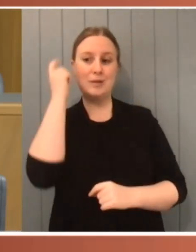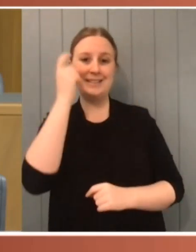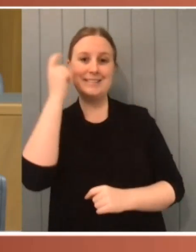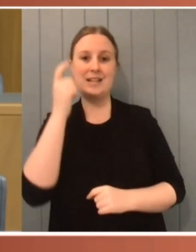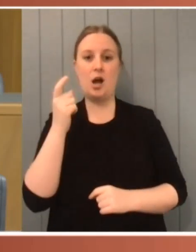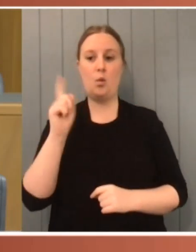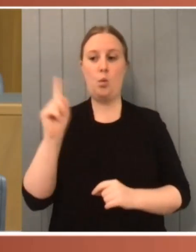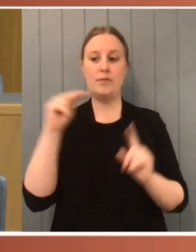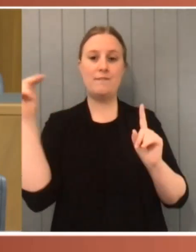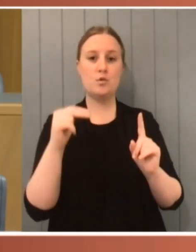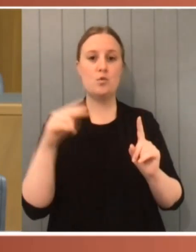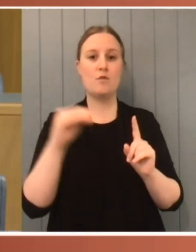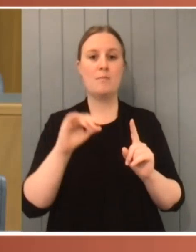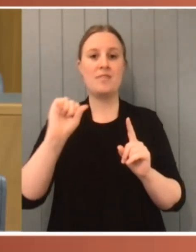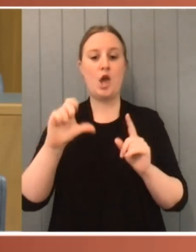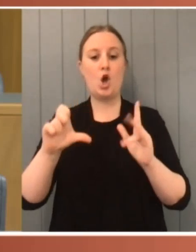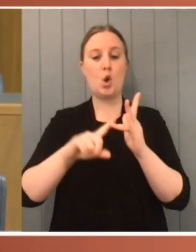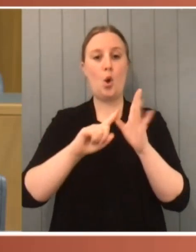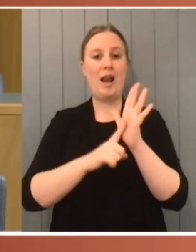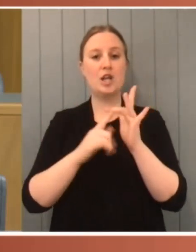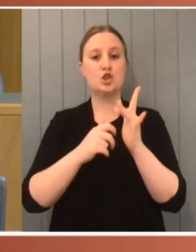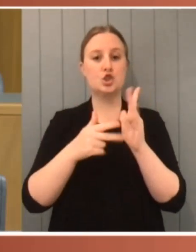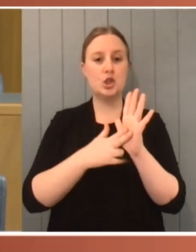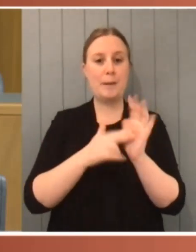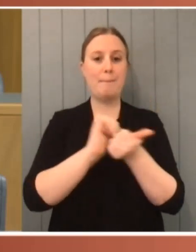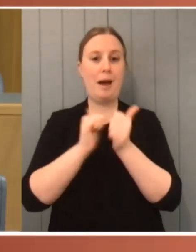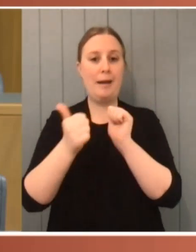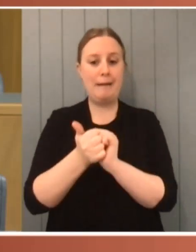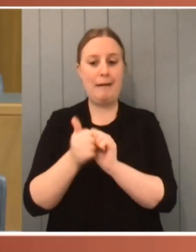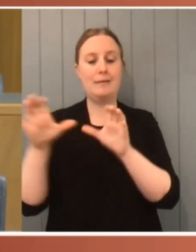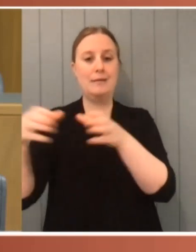National Party. While there were examples of